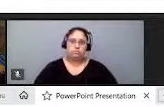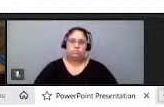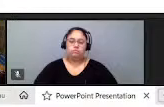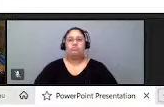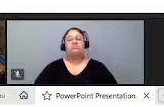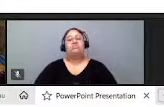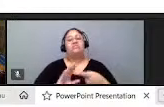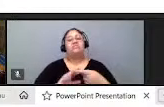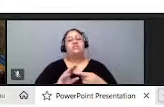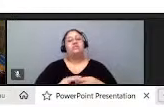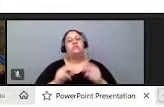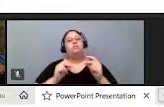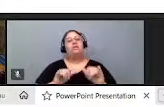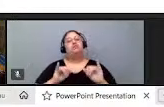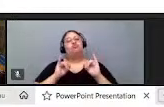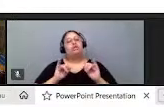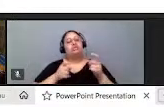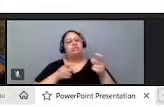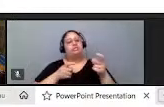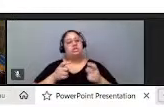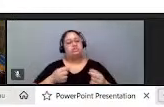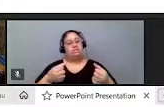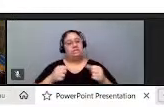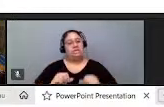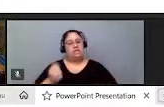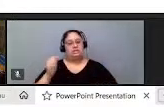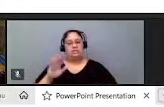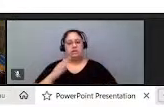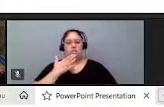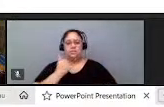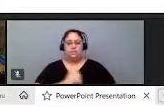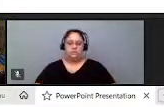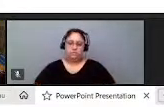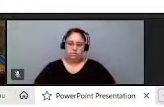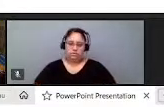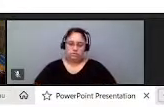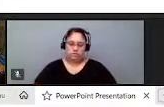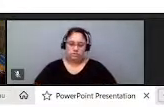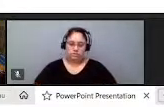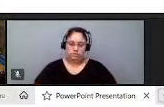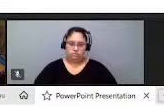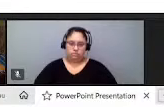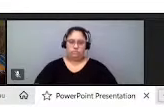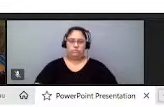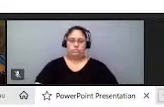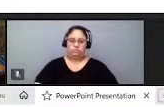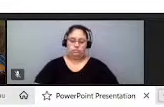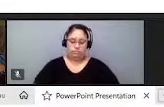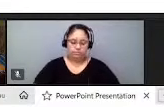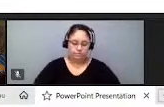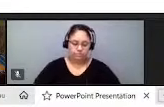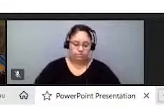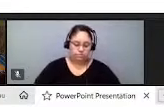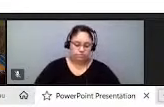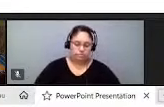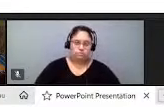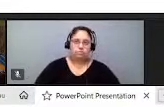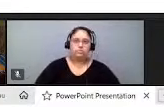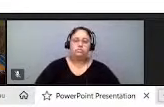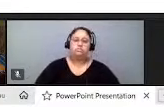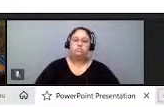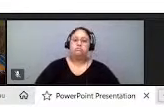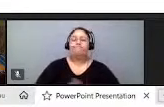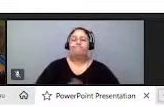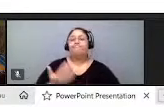management um we can move over to the next slide please where uh for the members just to follow um and I think at the